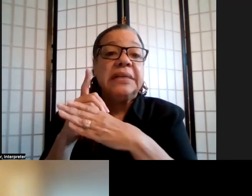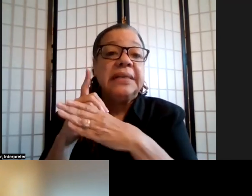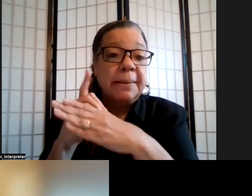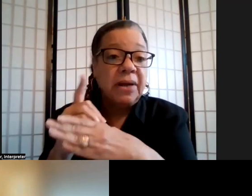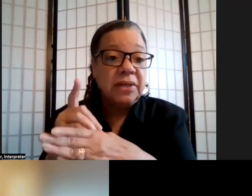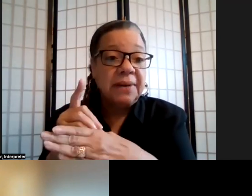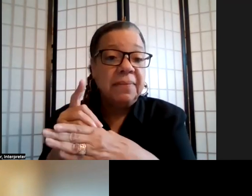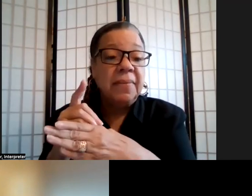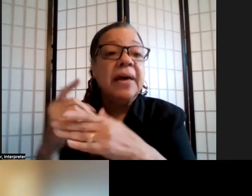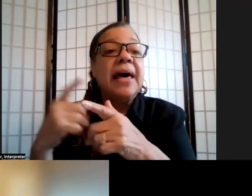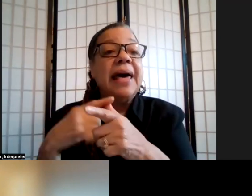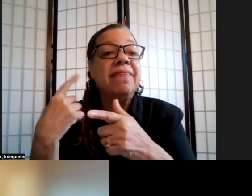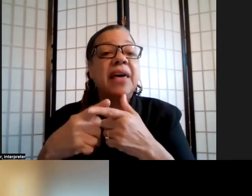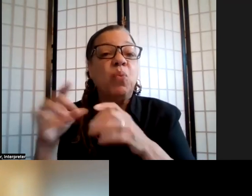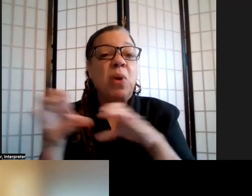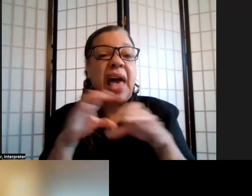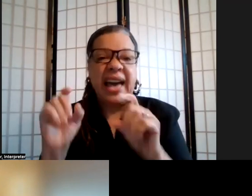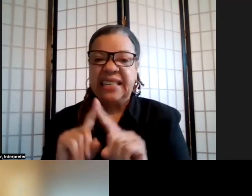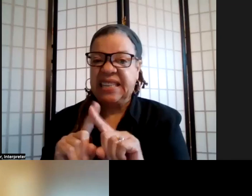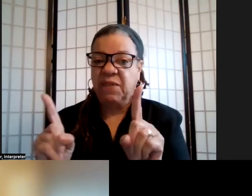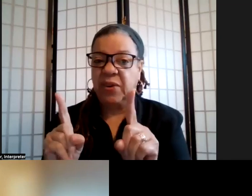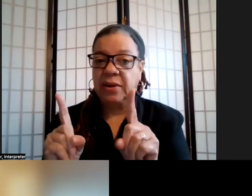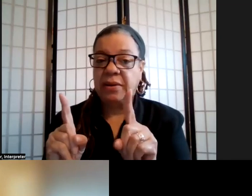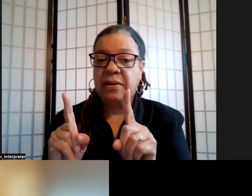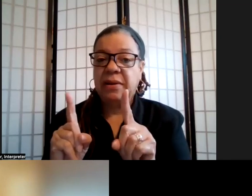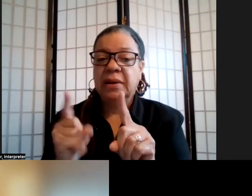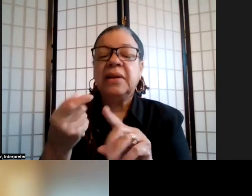treat them differently because of that.